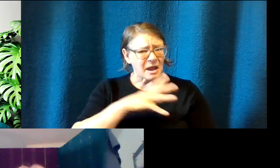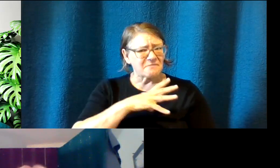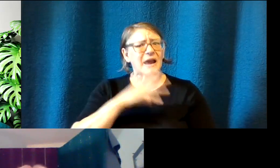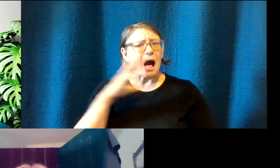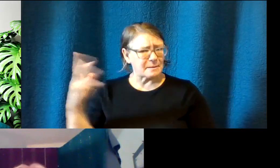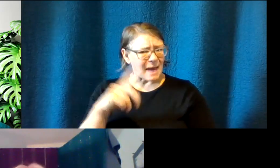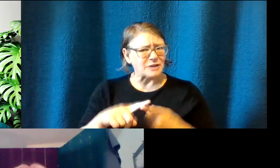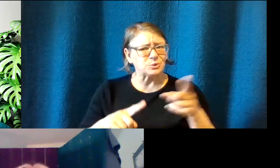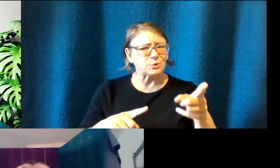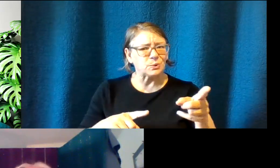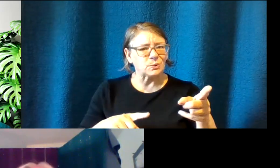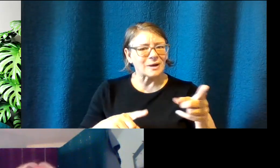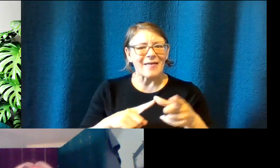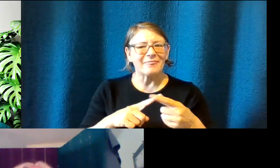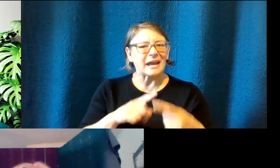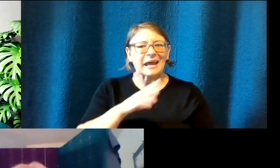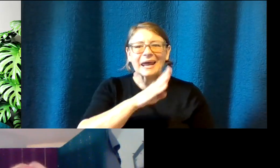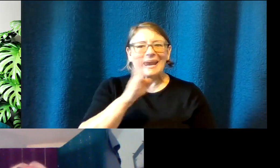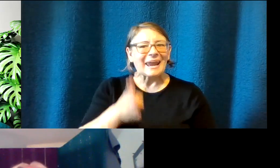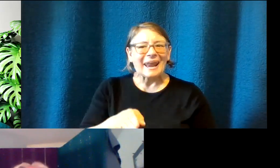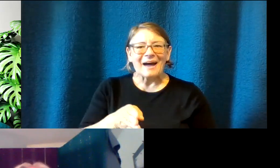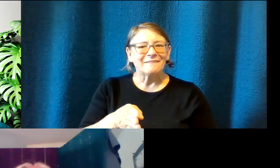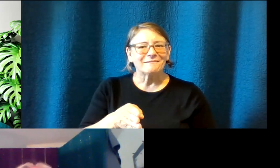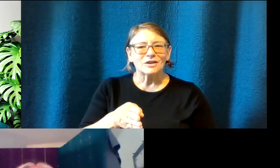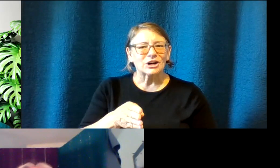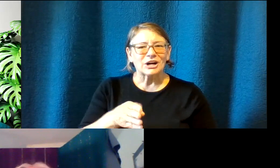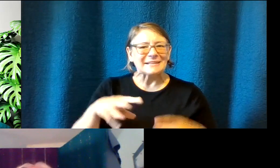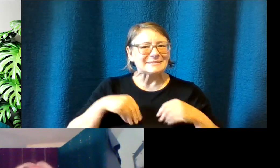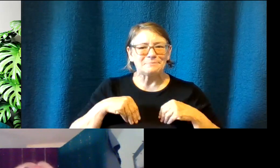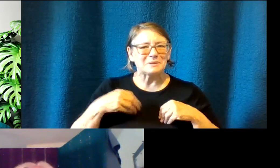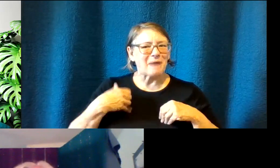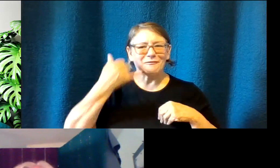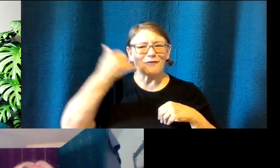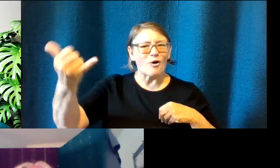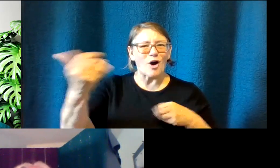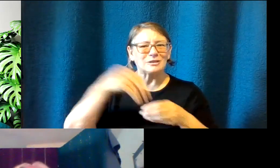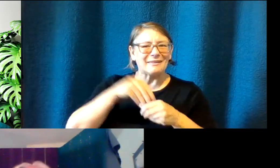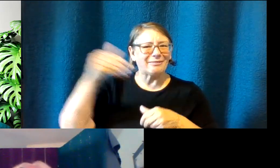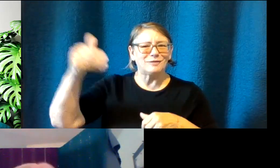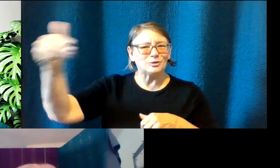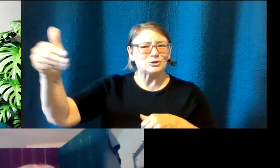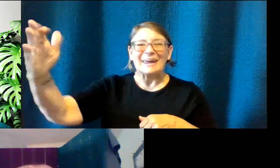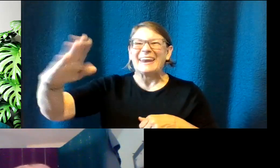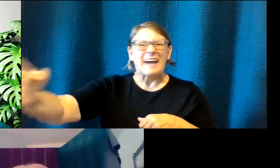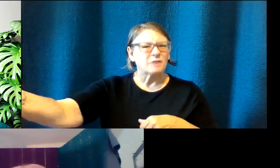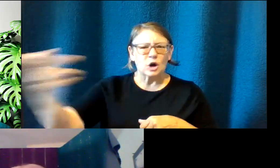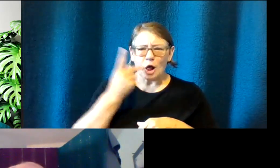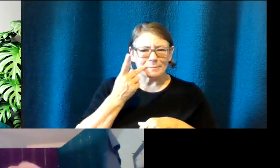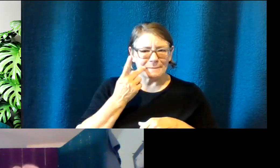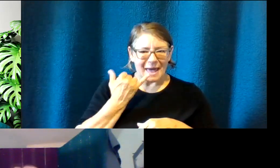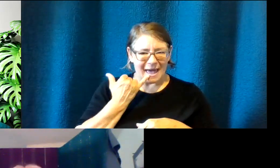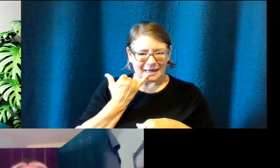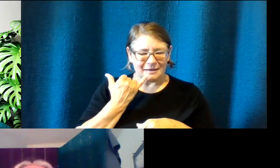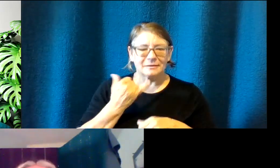back to you. And he never accepted another phone call from me, and he never got back to me. And then the same